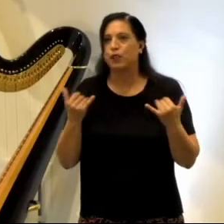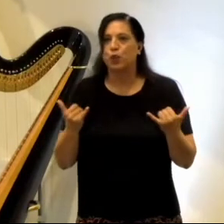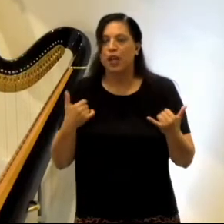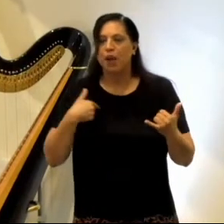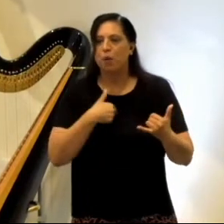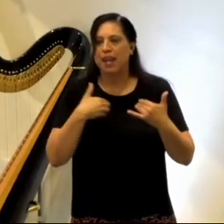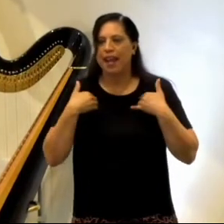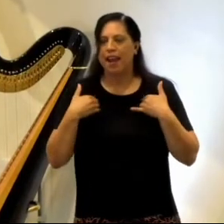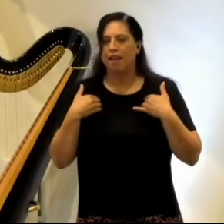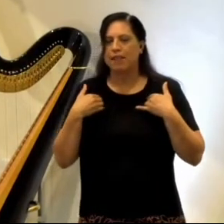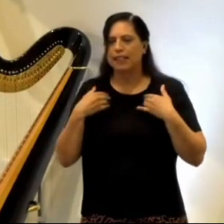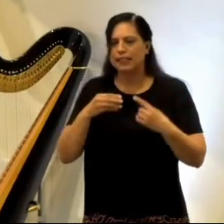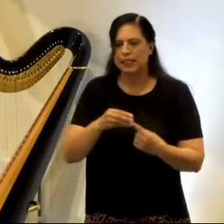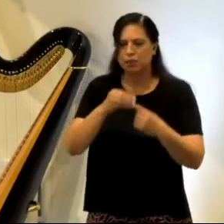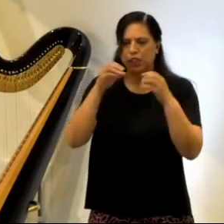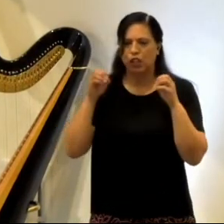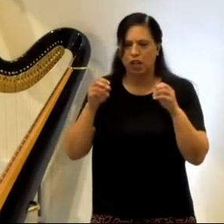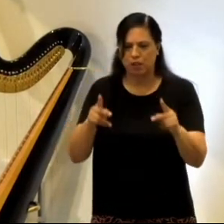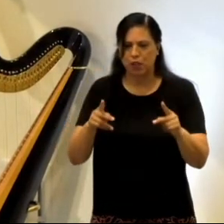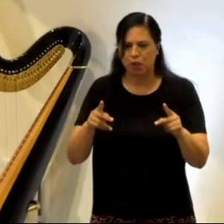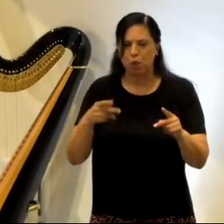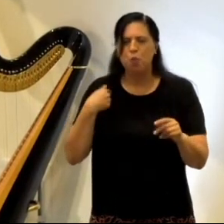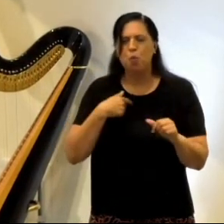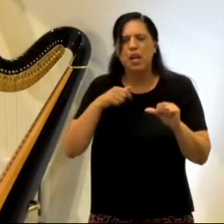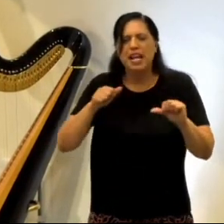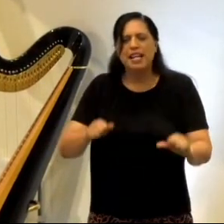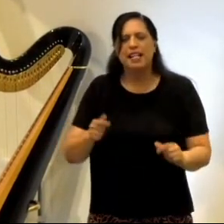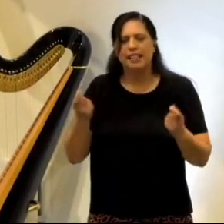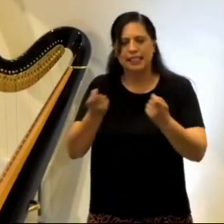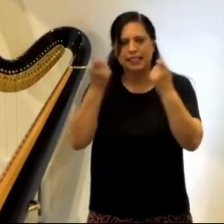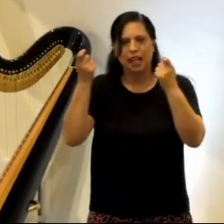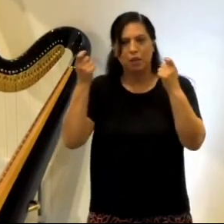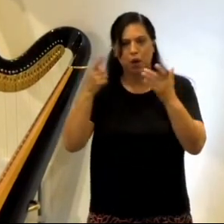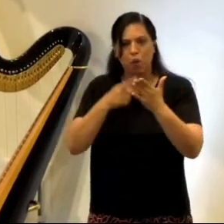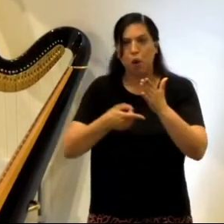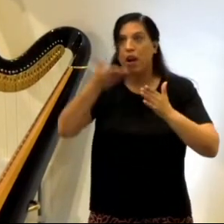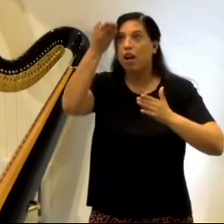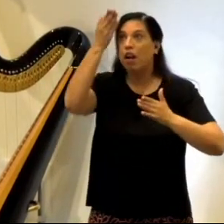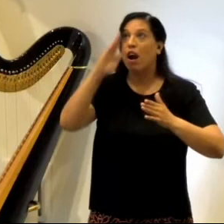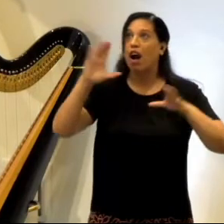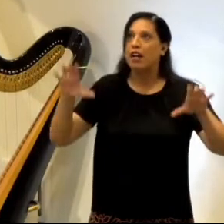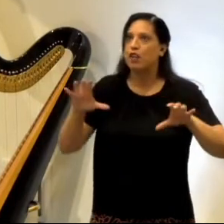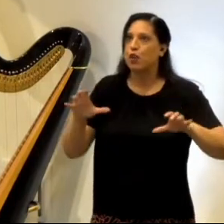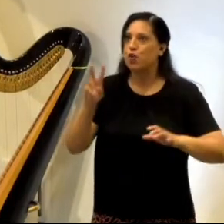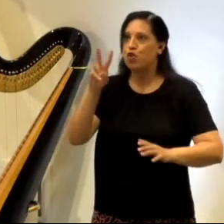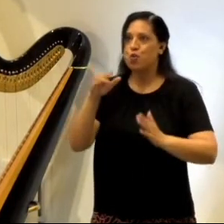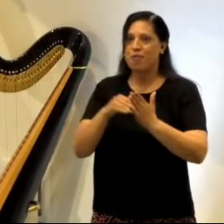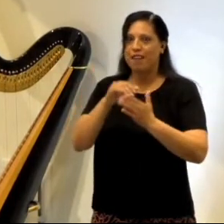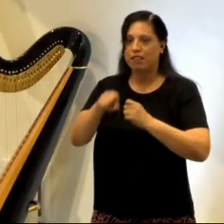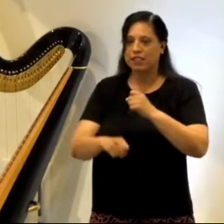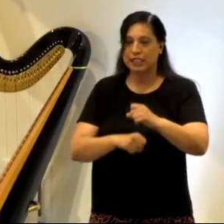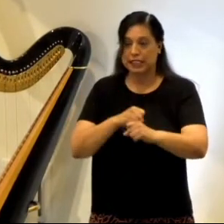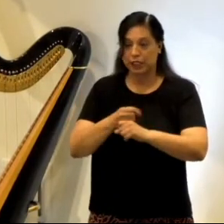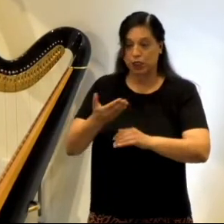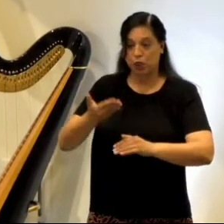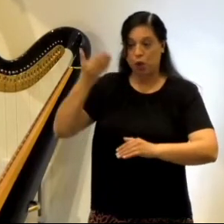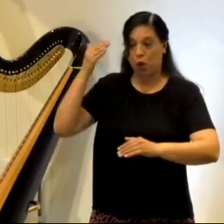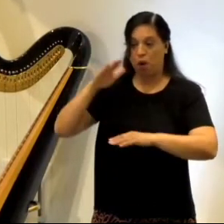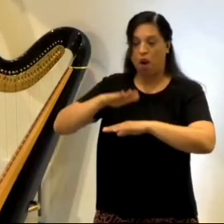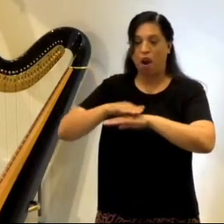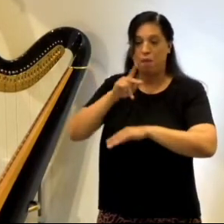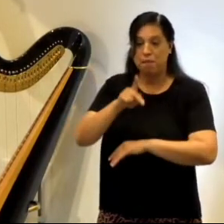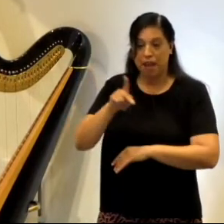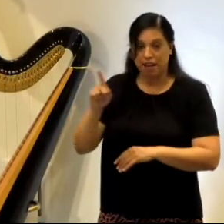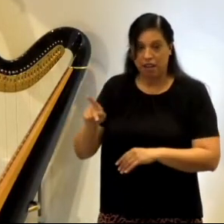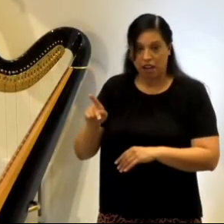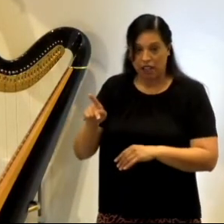got a special opportunity, don't we? We get to celebrate what God did 2,000 years ago on that Pentecost through those people who